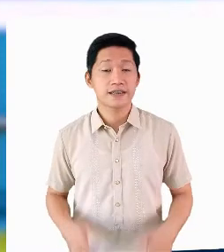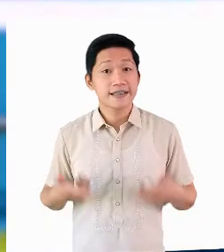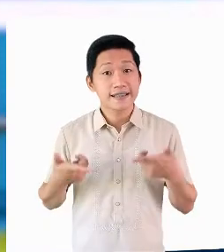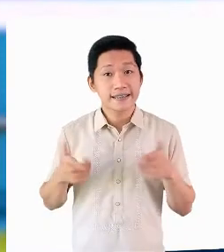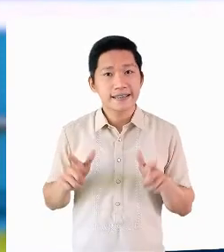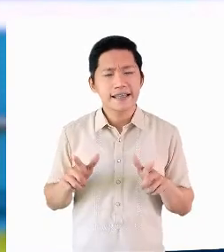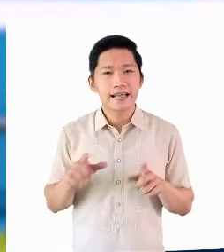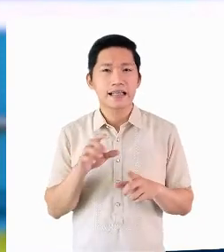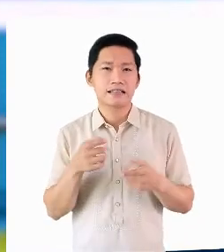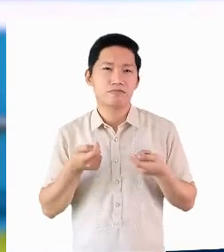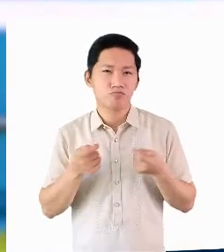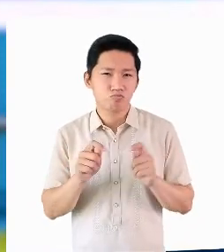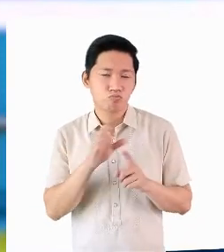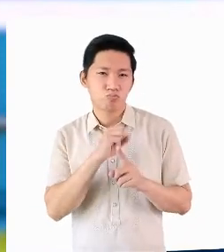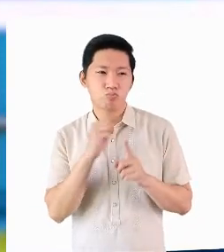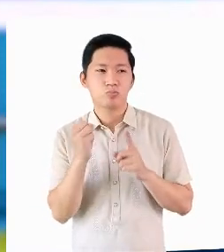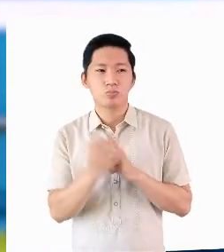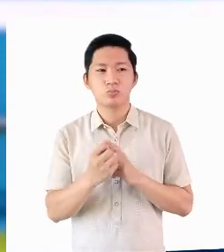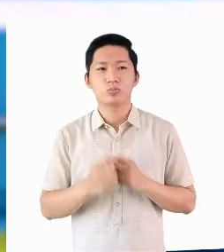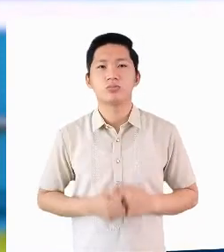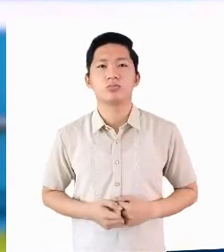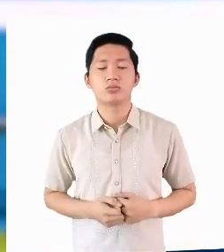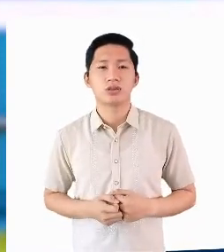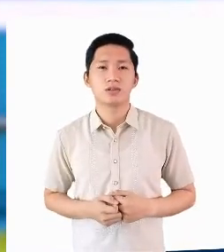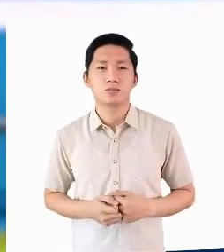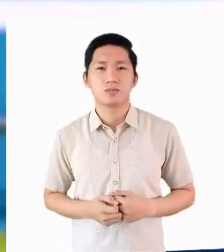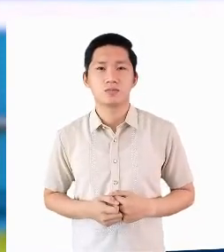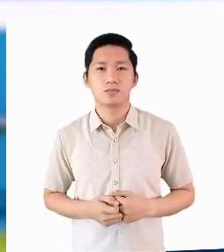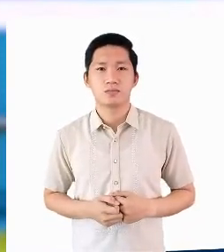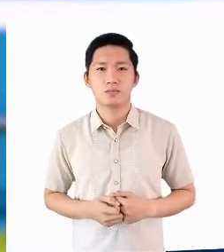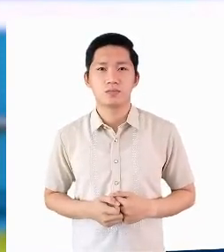Let us try this situation.